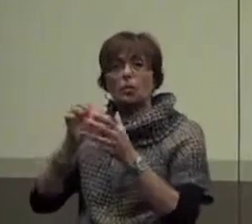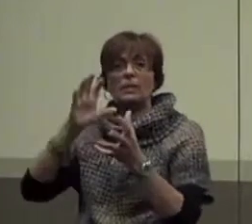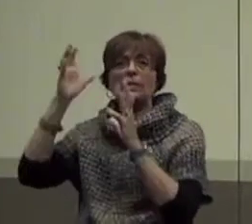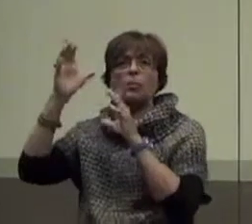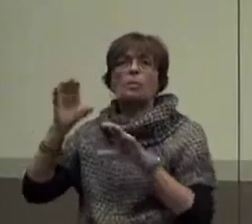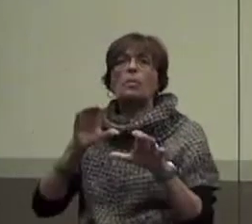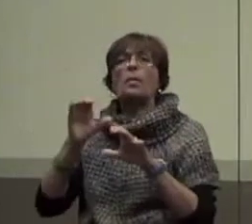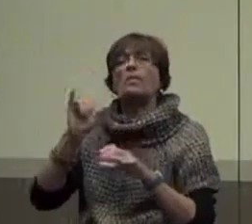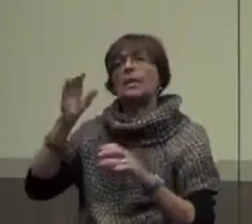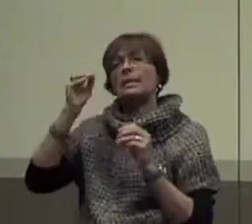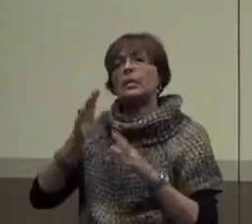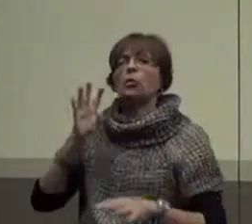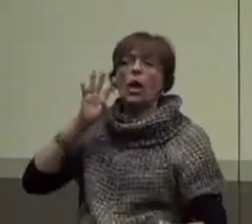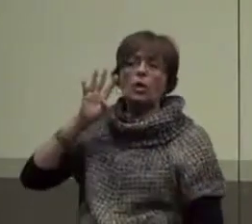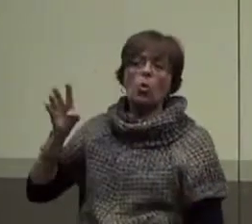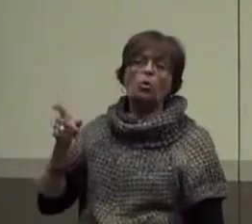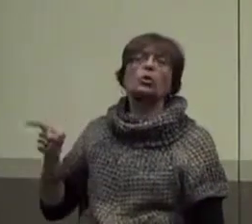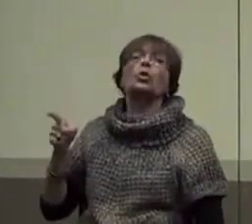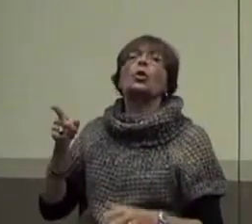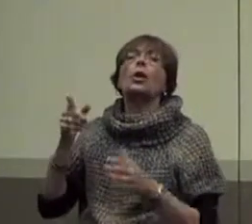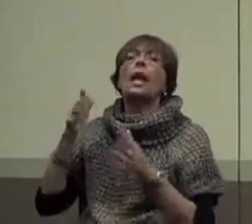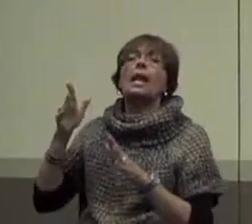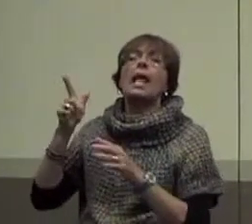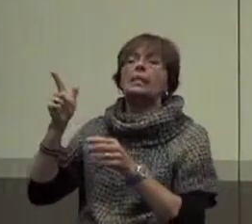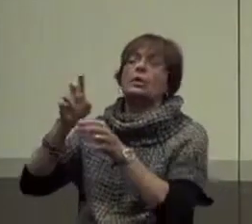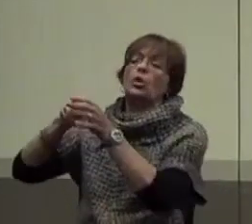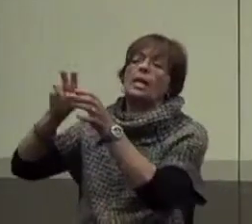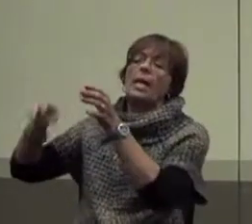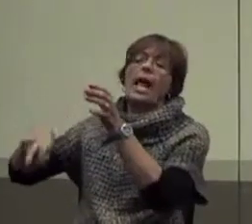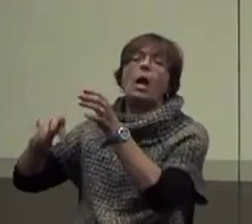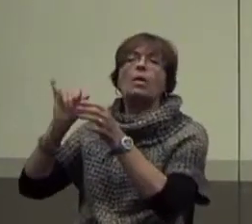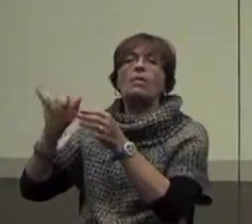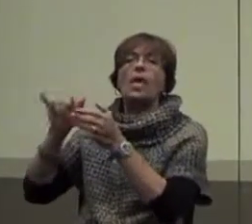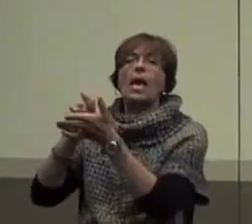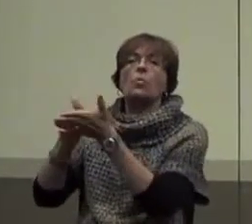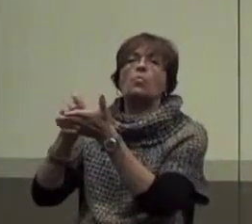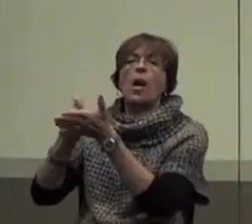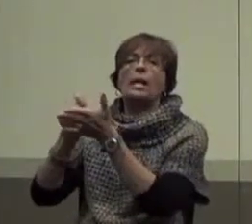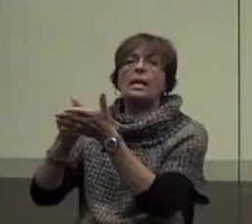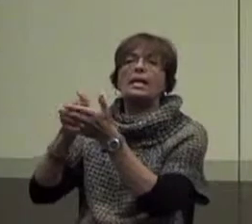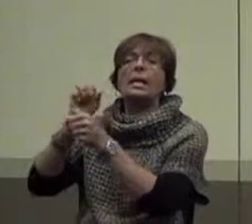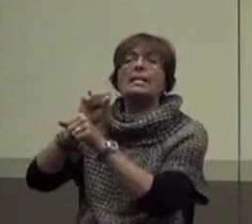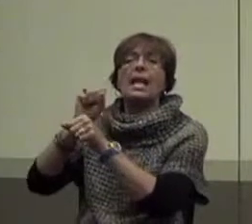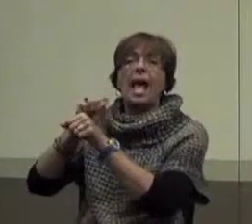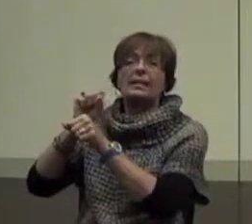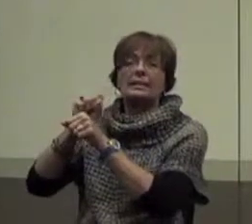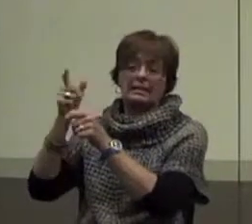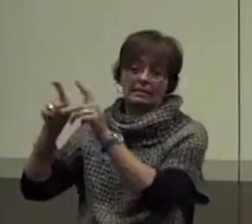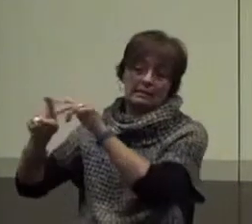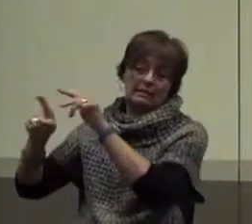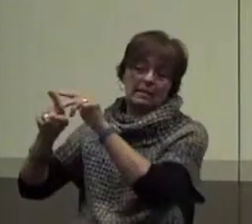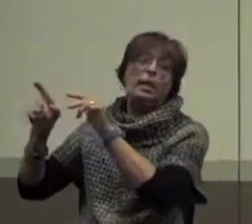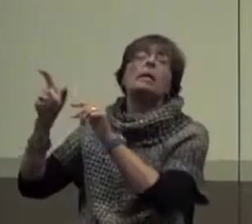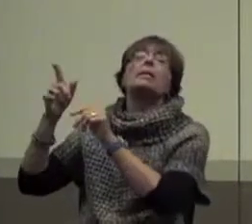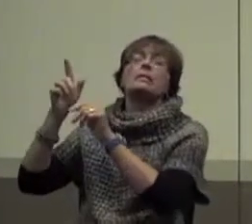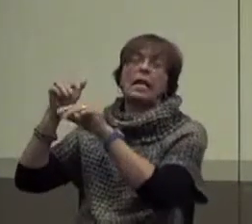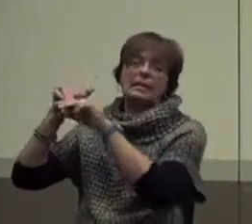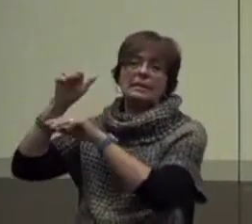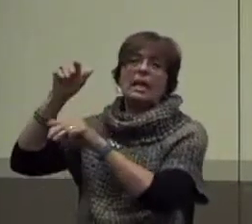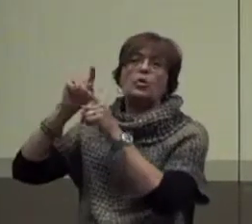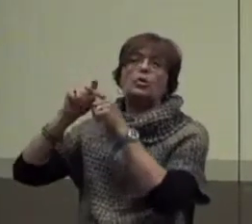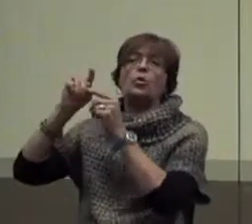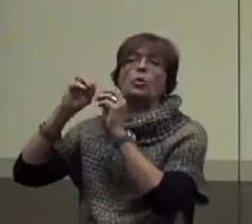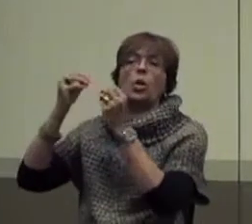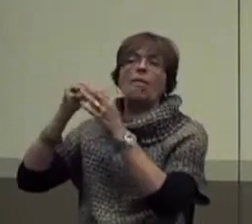the teacher ignores Morgan and lets her get out of the writing task, as she has sent her to the office in the past. Her behaviors